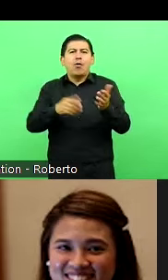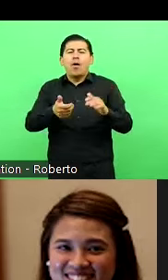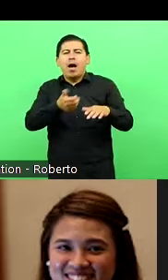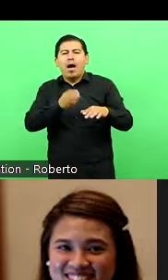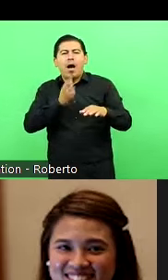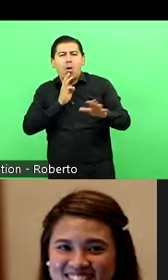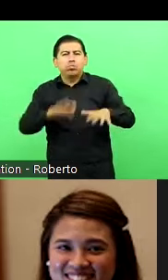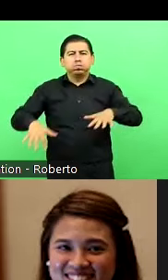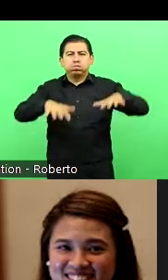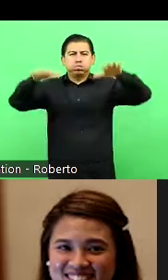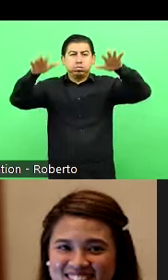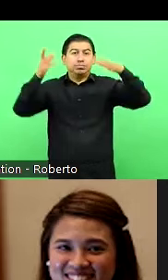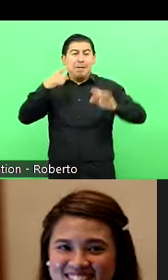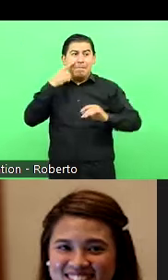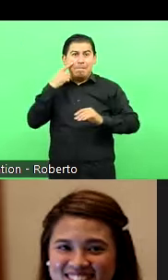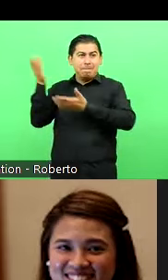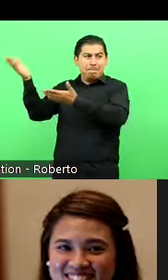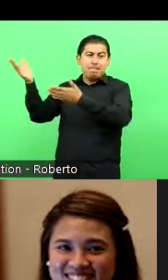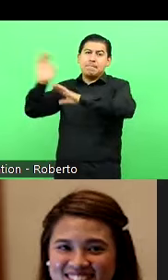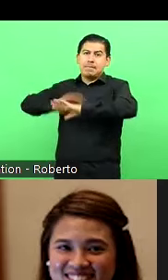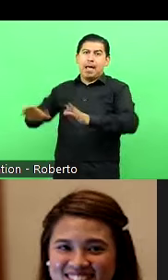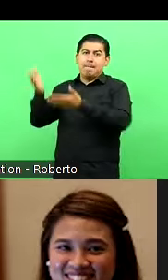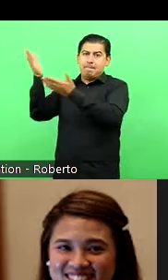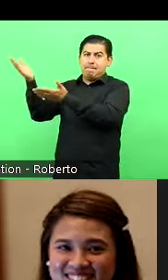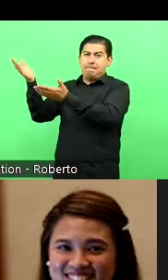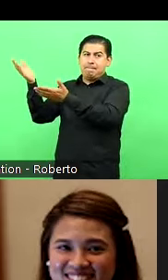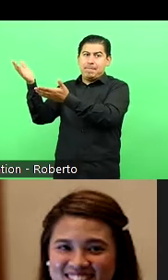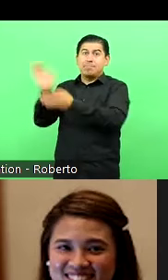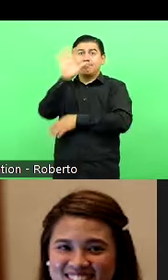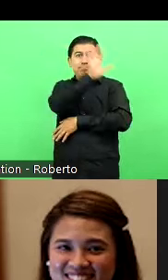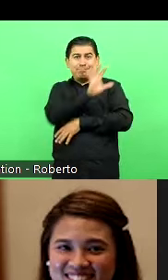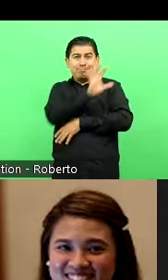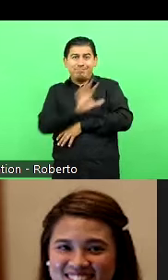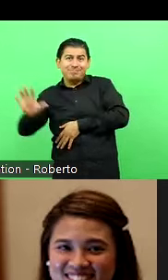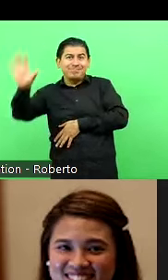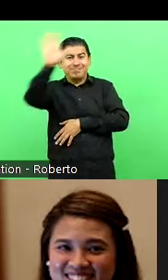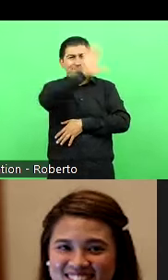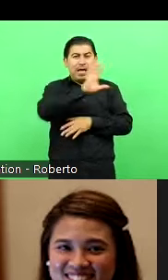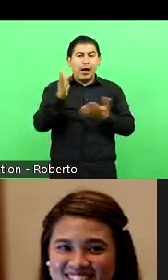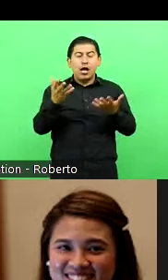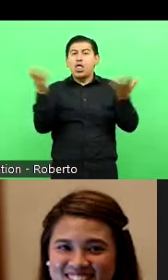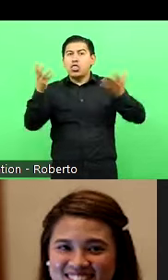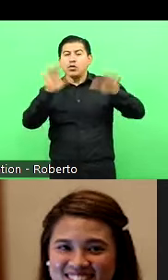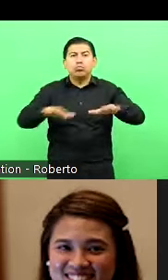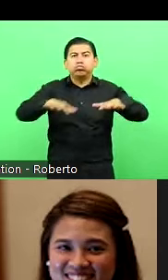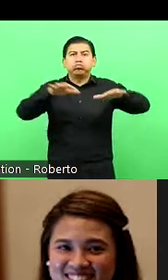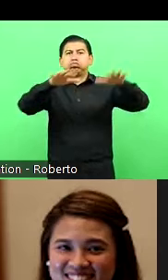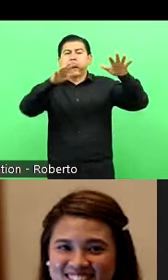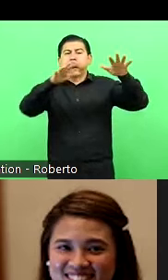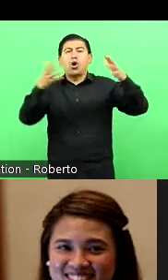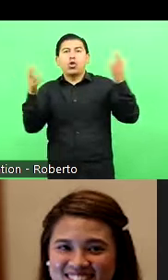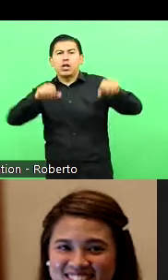population, we have overlaid it into the exposure data for